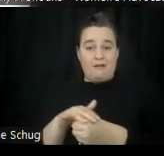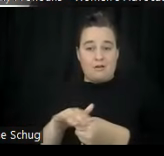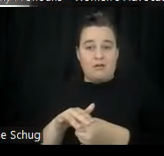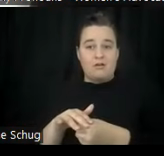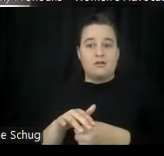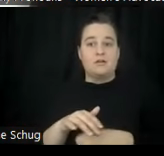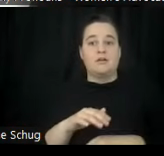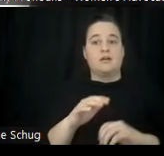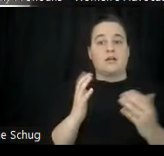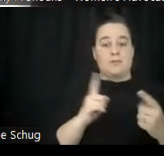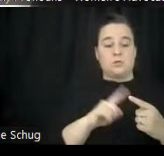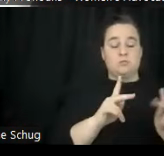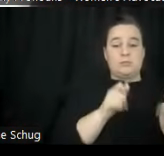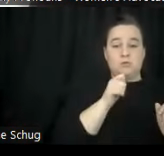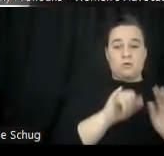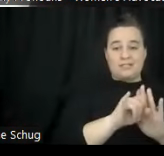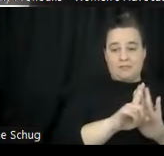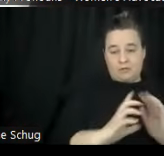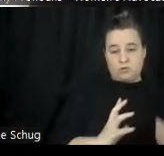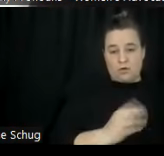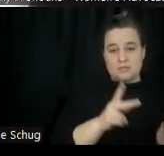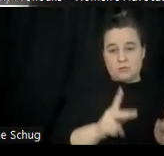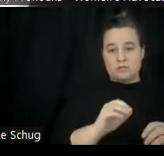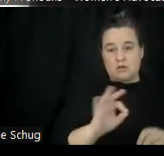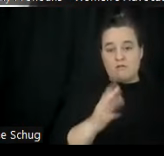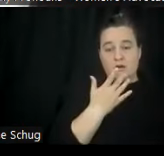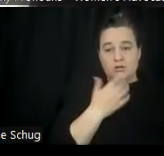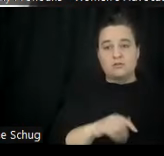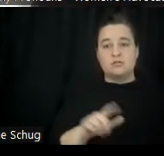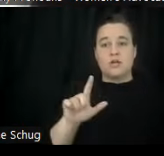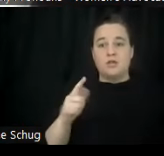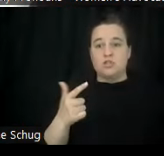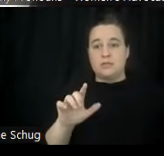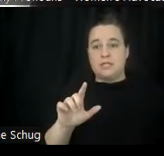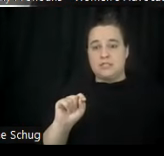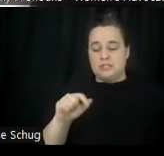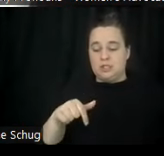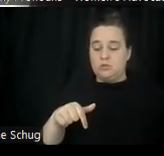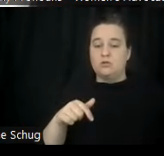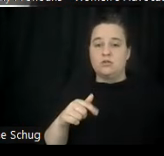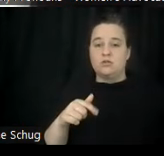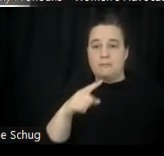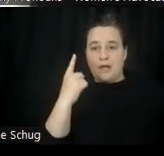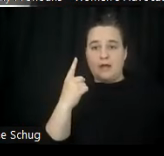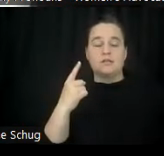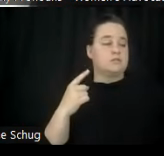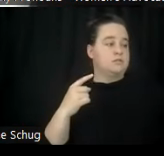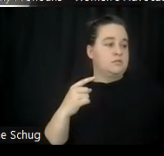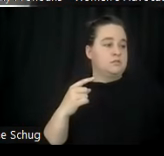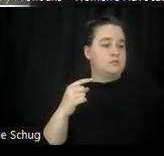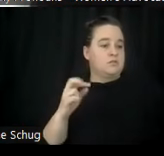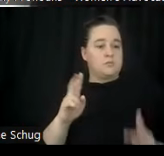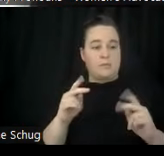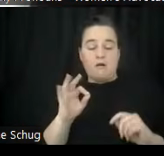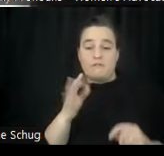who do not identify as transgender people of color. LGBTQ Black or African American survivors of intimate partner violence are nearly